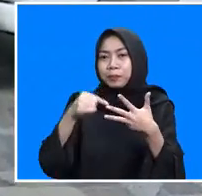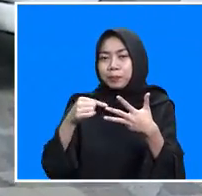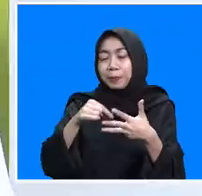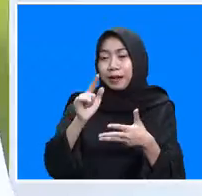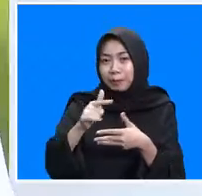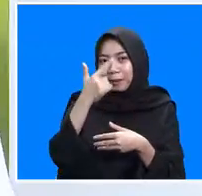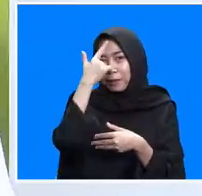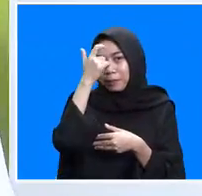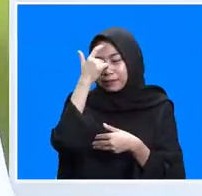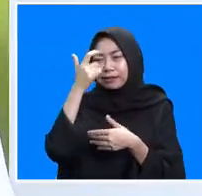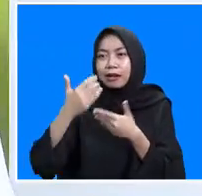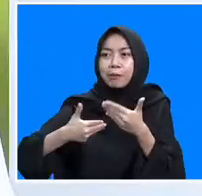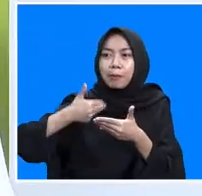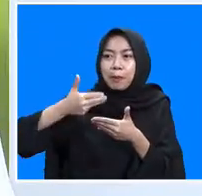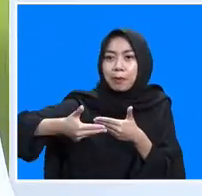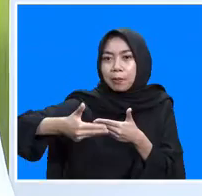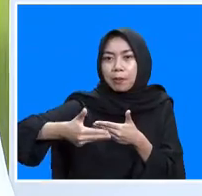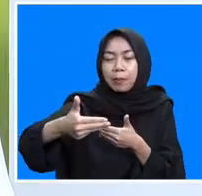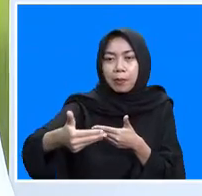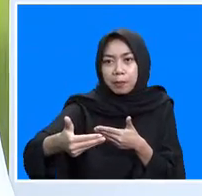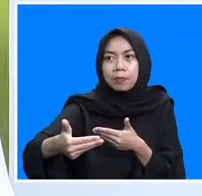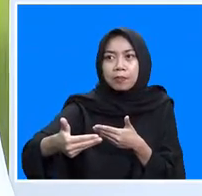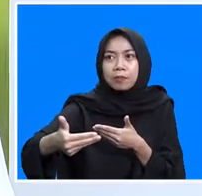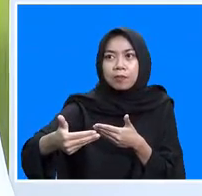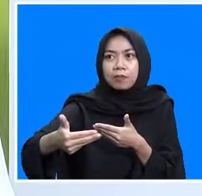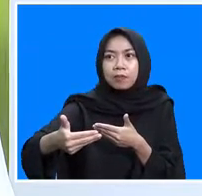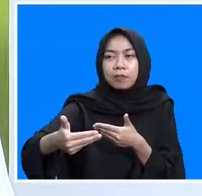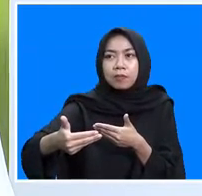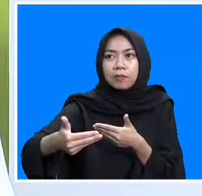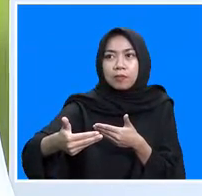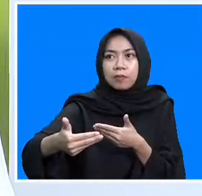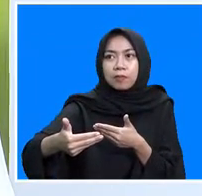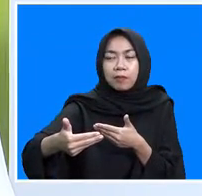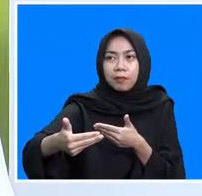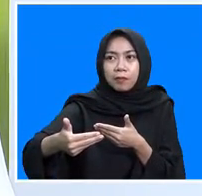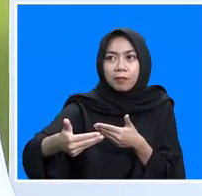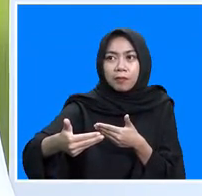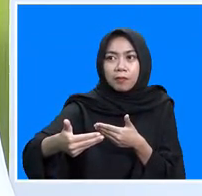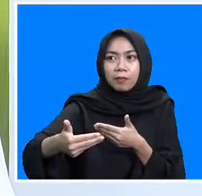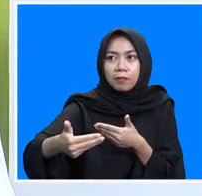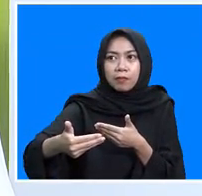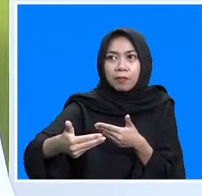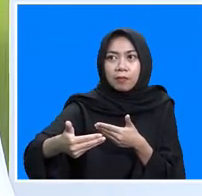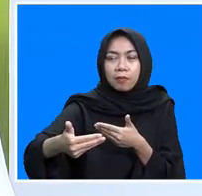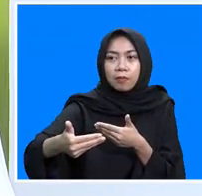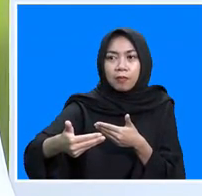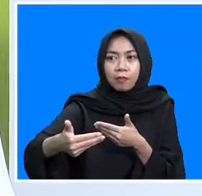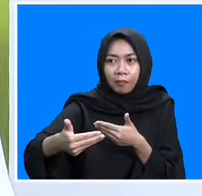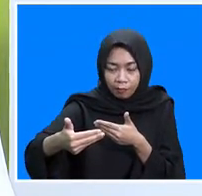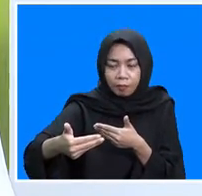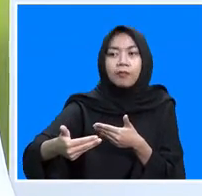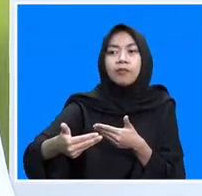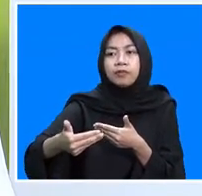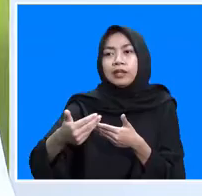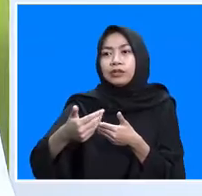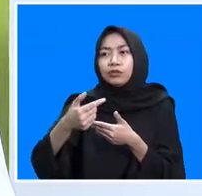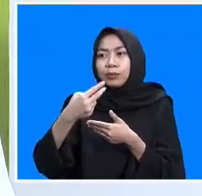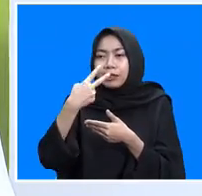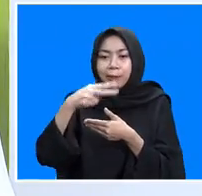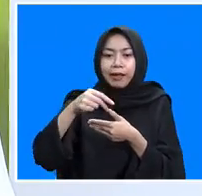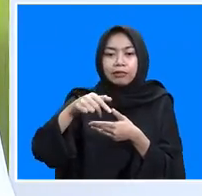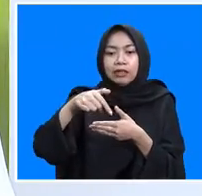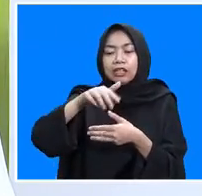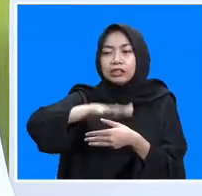that there were very negative adverse impacts on the student and teacher well-being through the